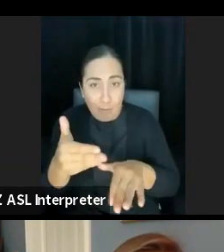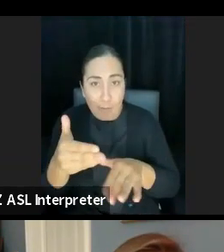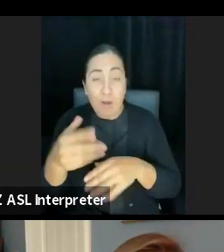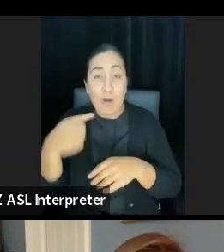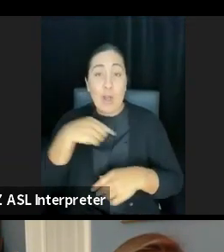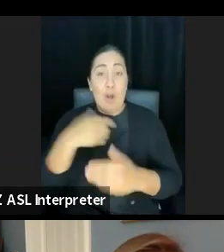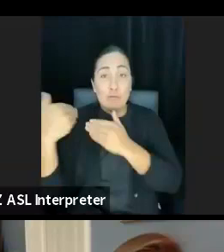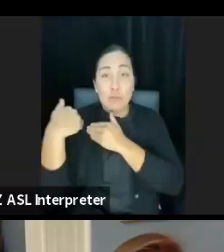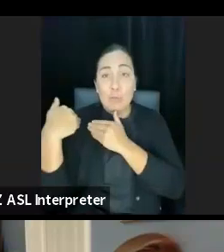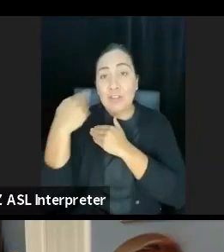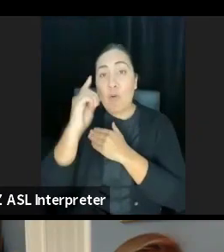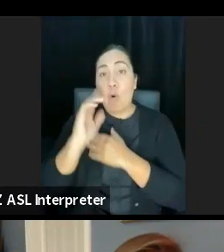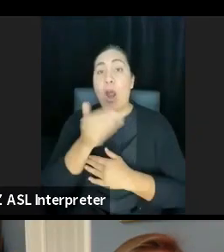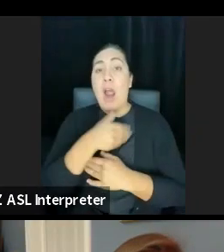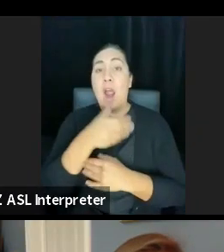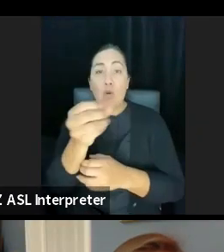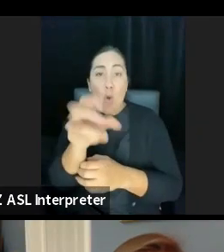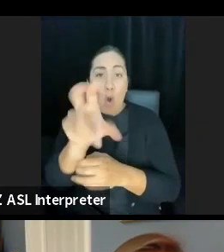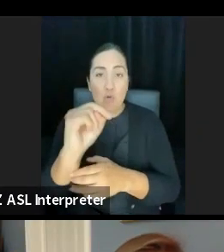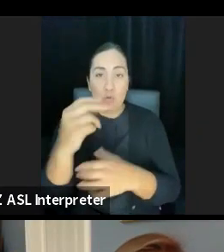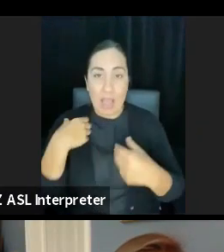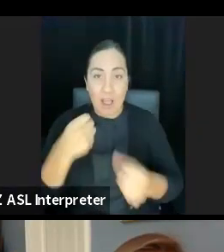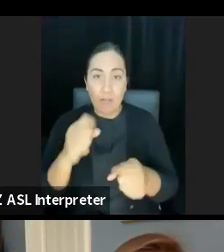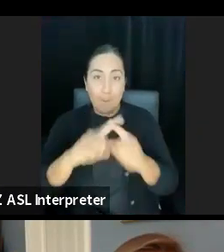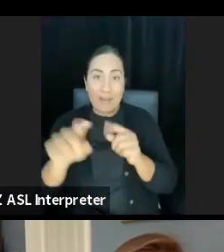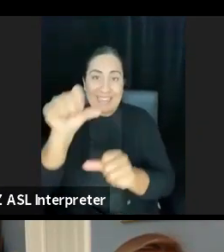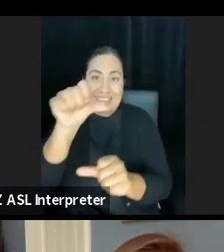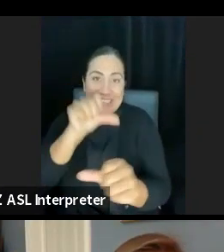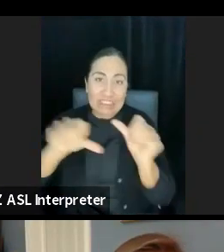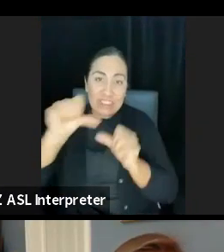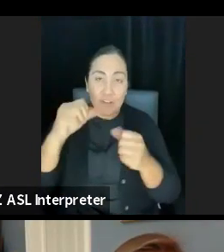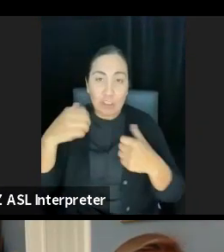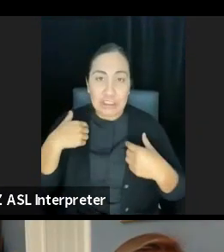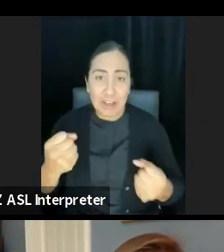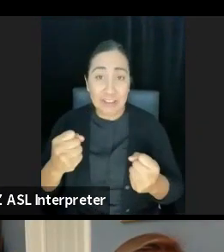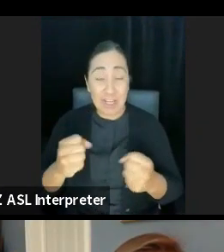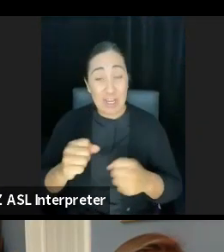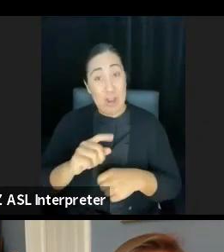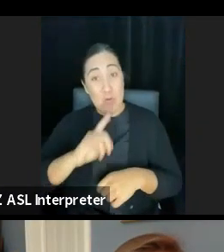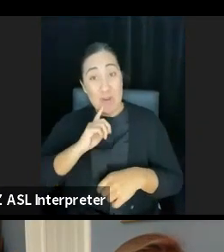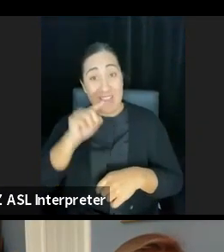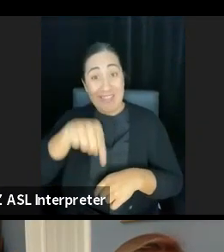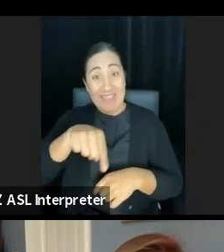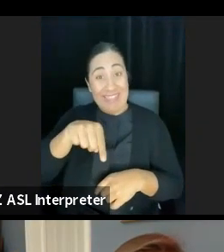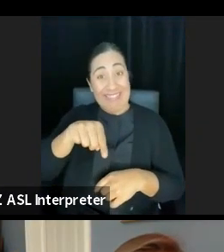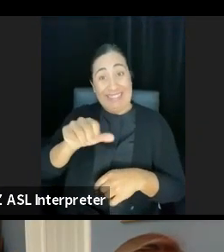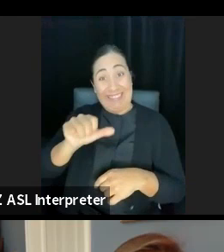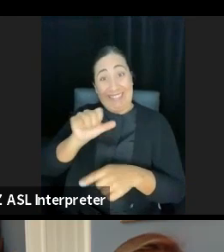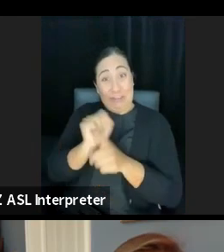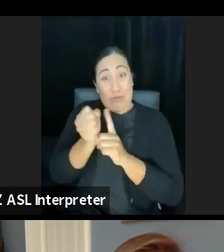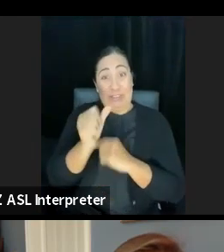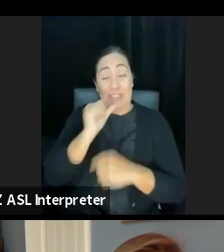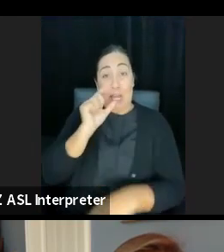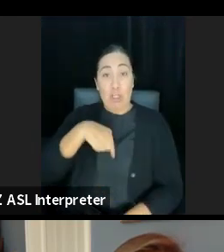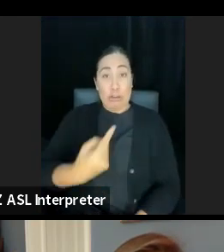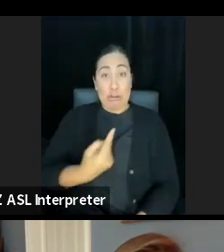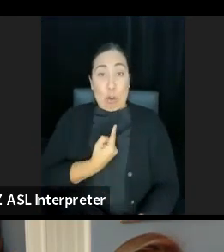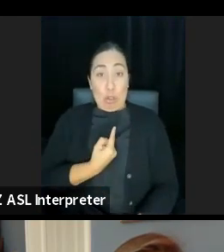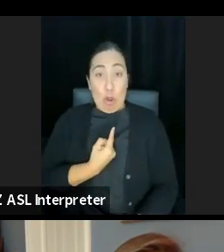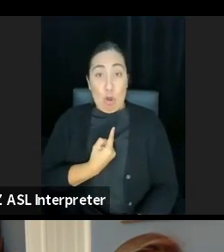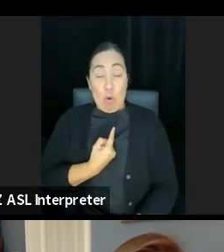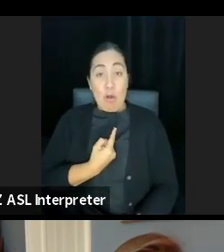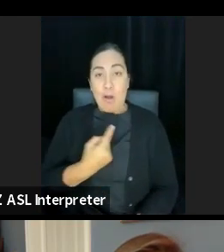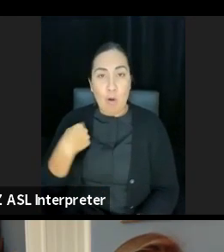for each other's health. Like, this is not a solo operation. We are not asked to engage in this life for